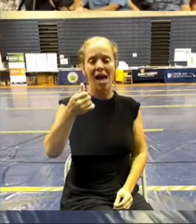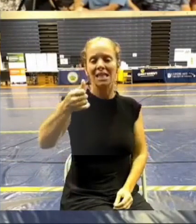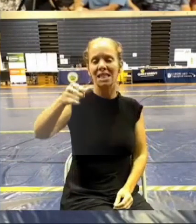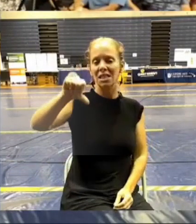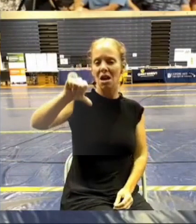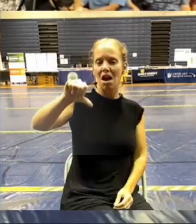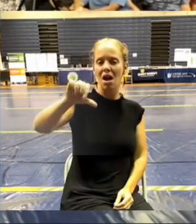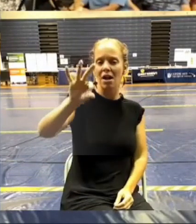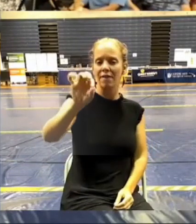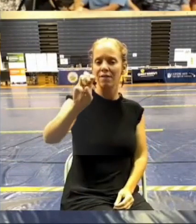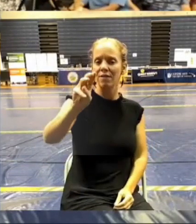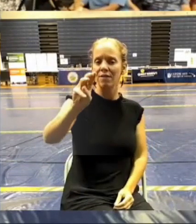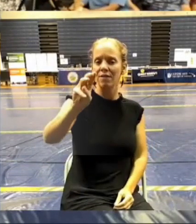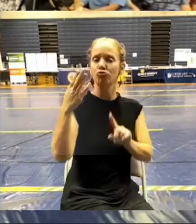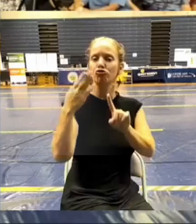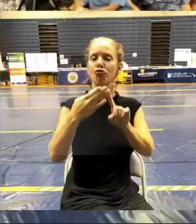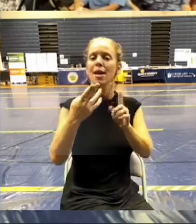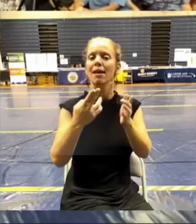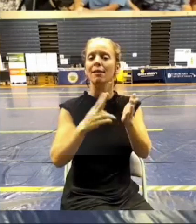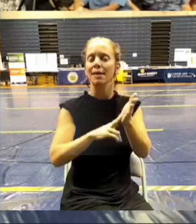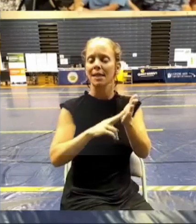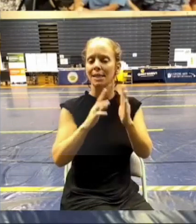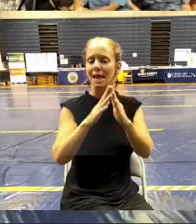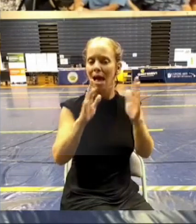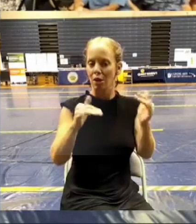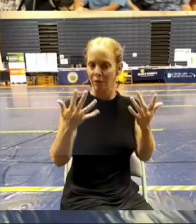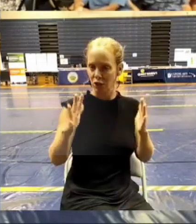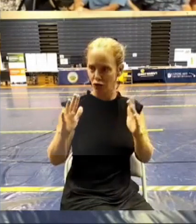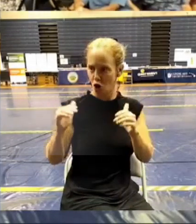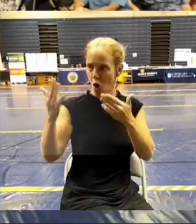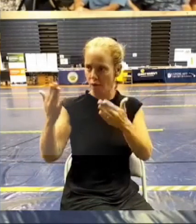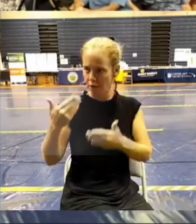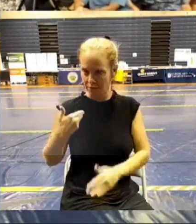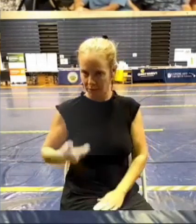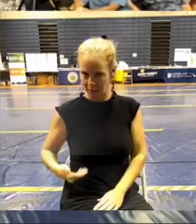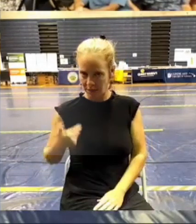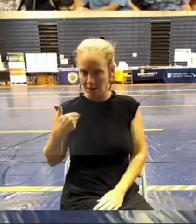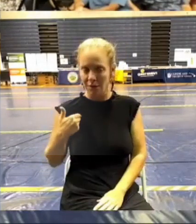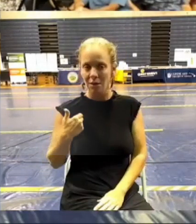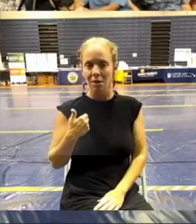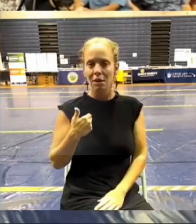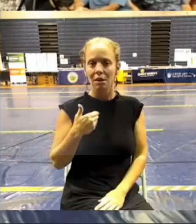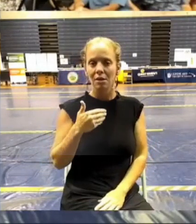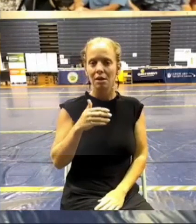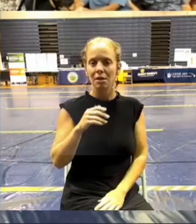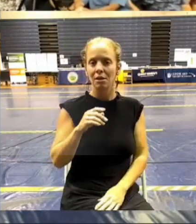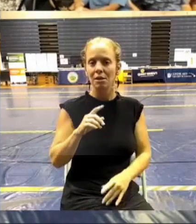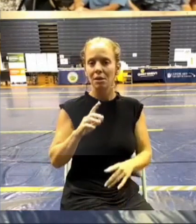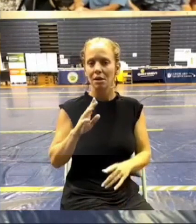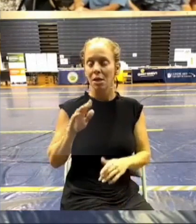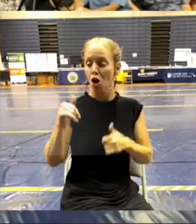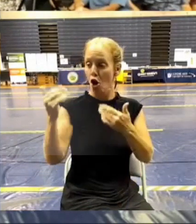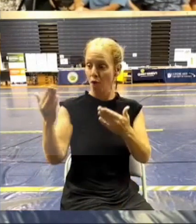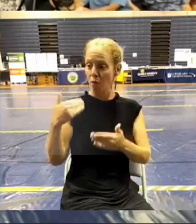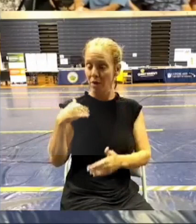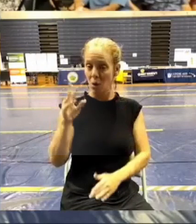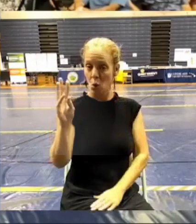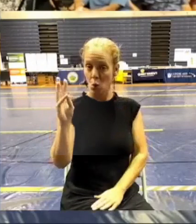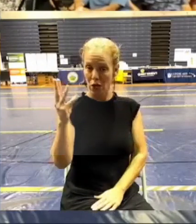denied the FEMA direct lease housing that they offered me, which is in, they offered me in